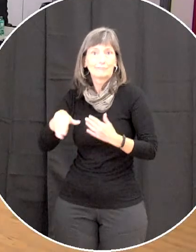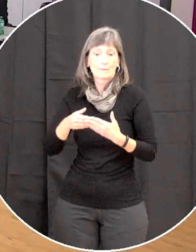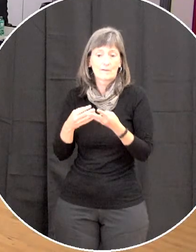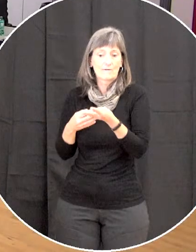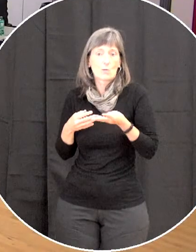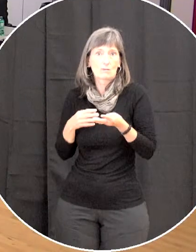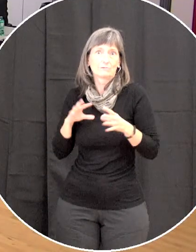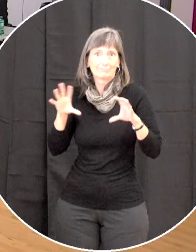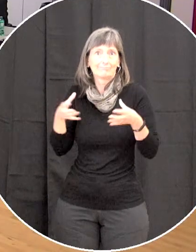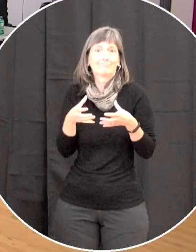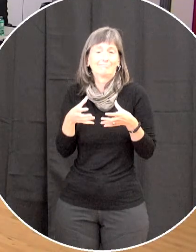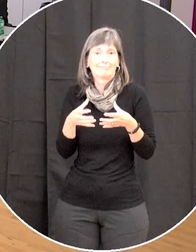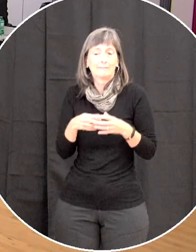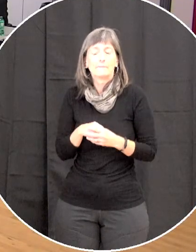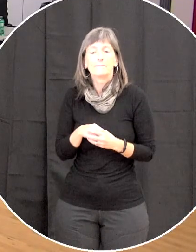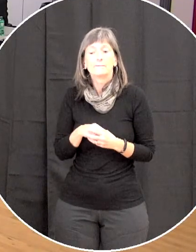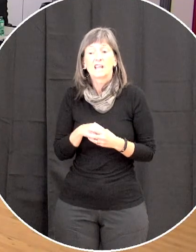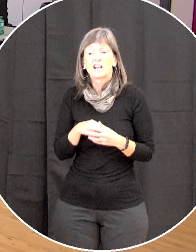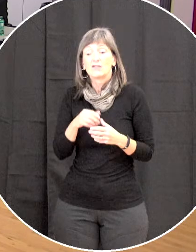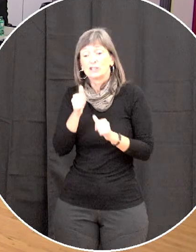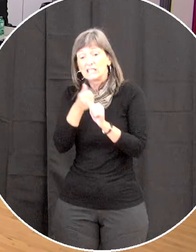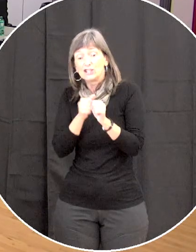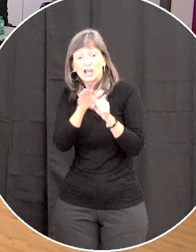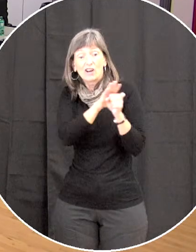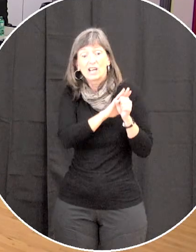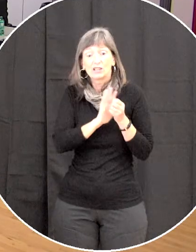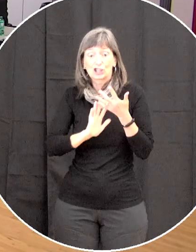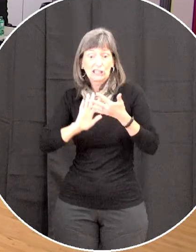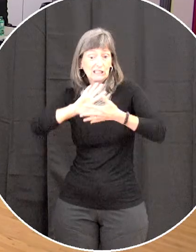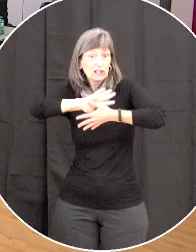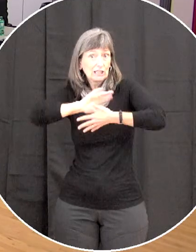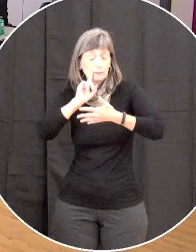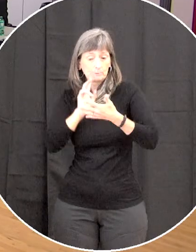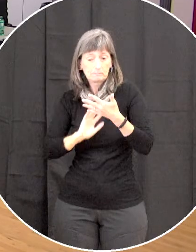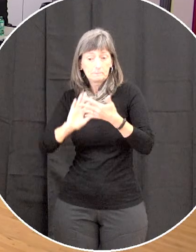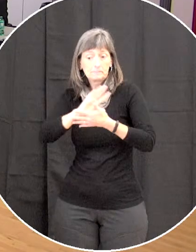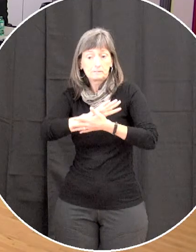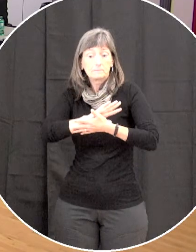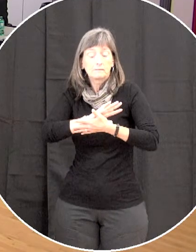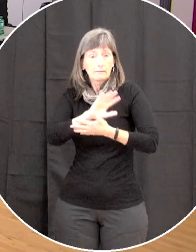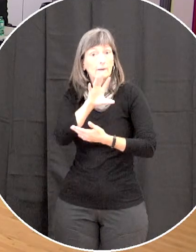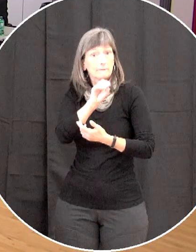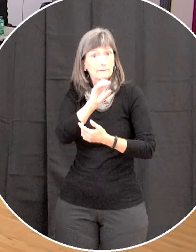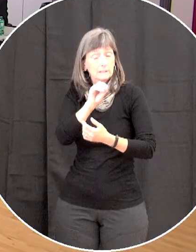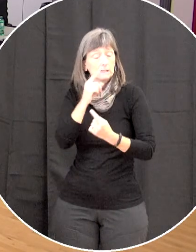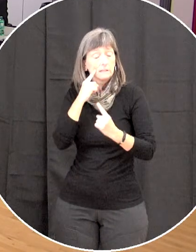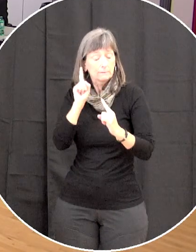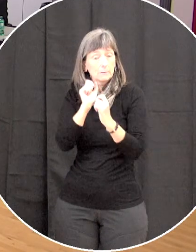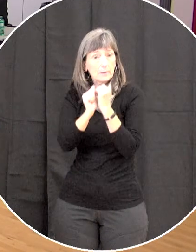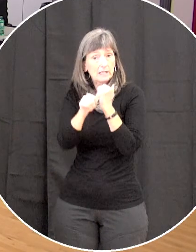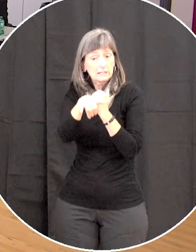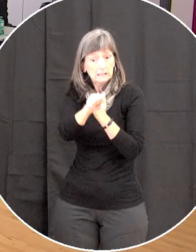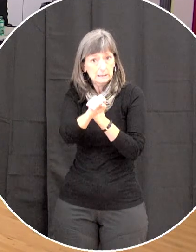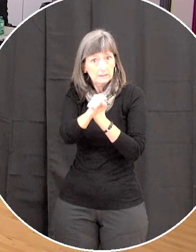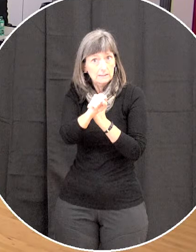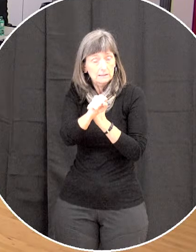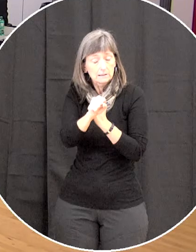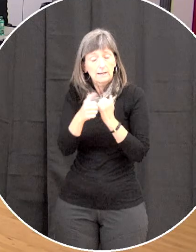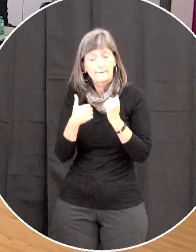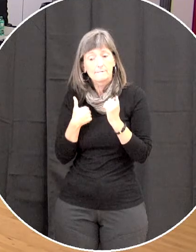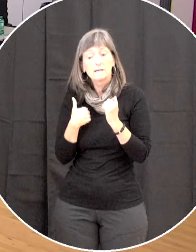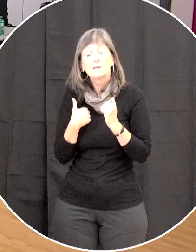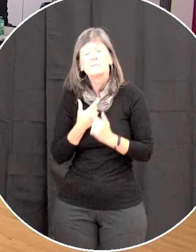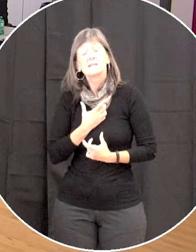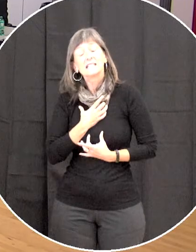And based on the criteria for each region, there were 50 successful candidates. And the interesting part of all this